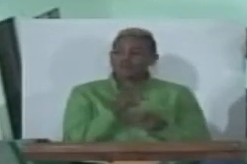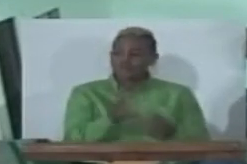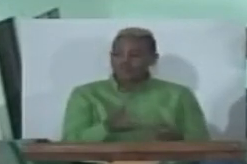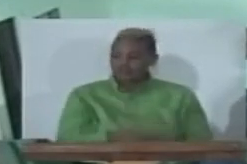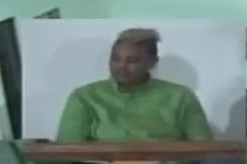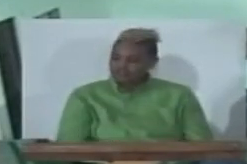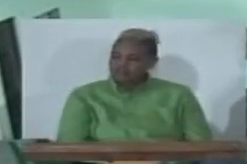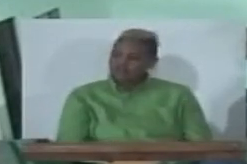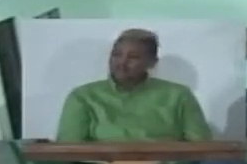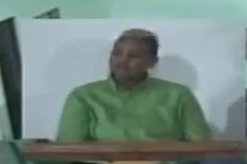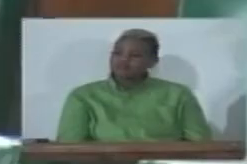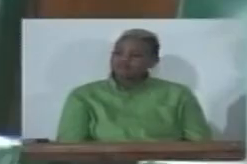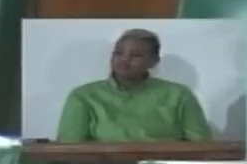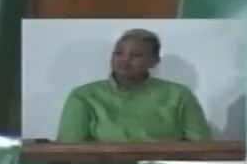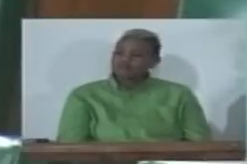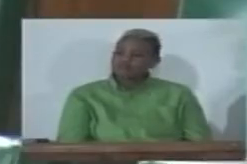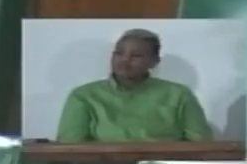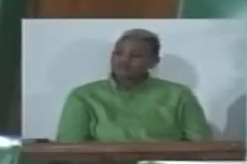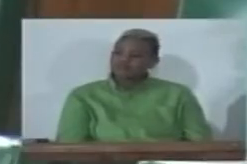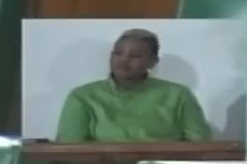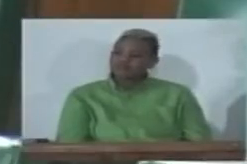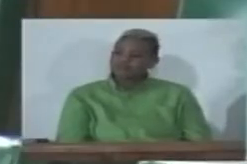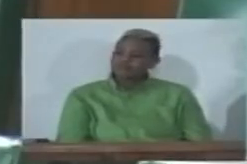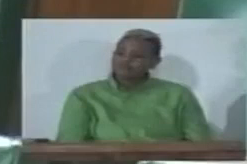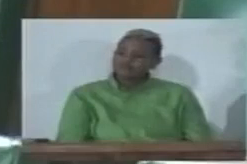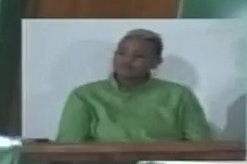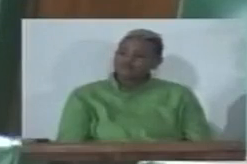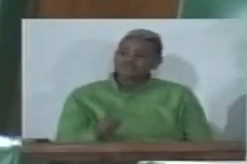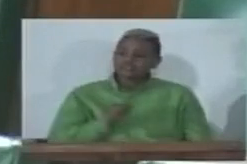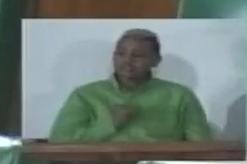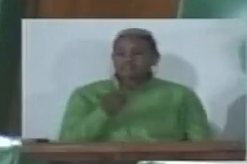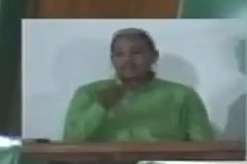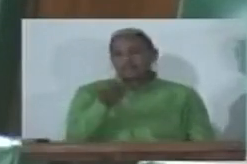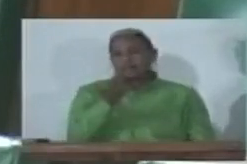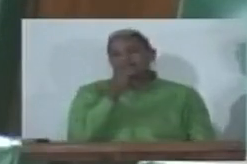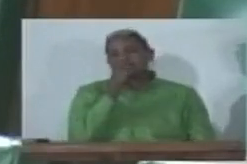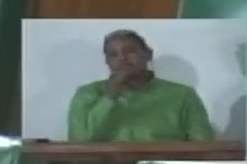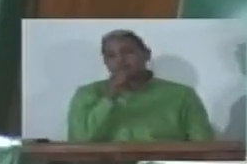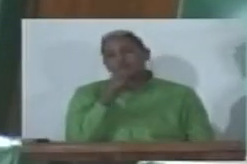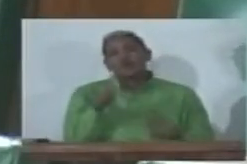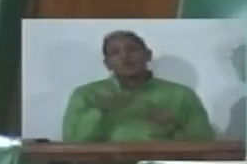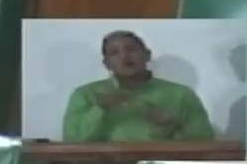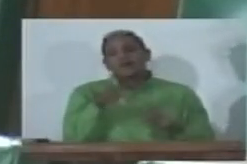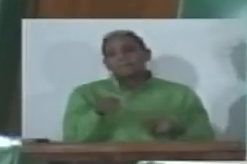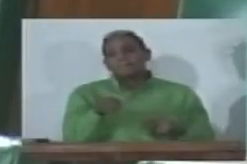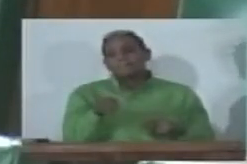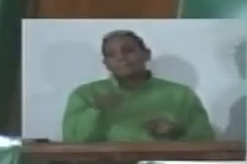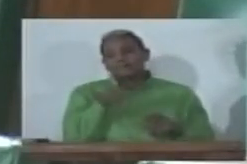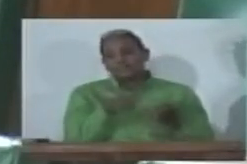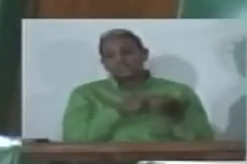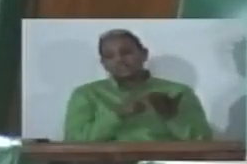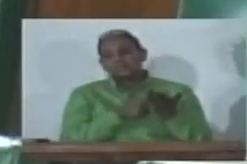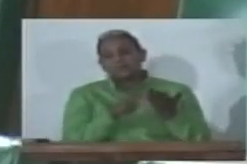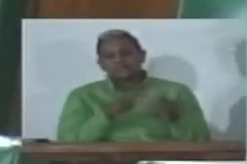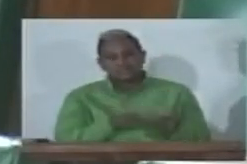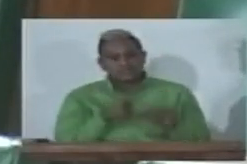Mr. President, I was a little disappointed when this debate